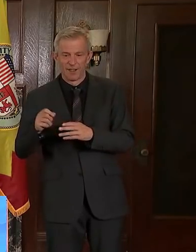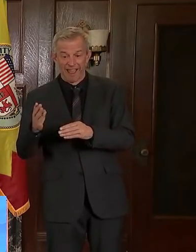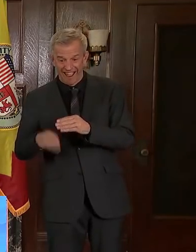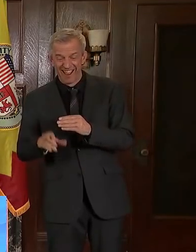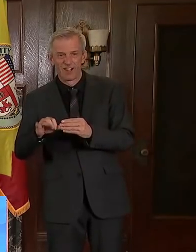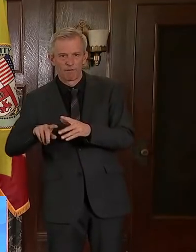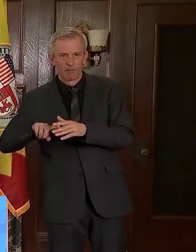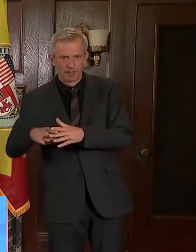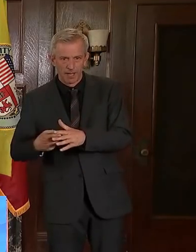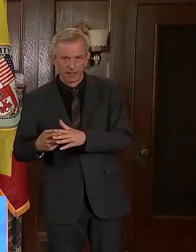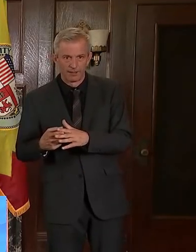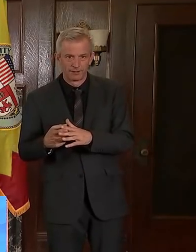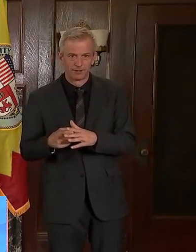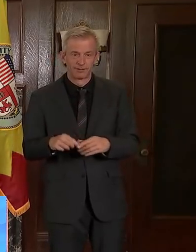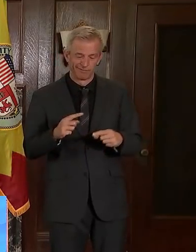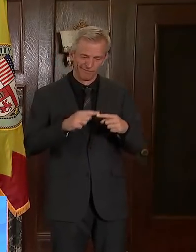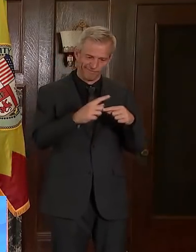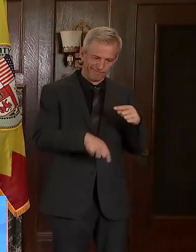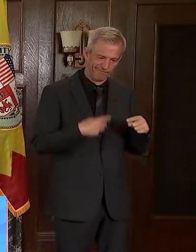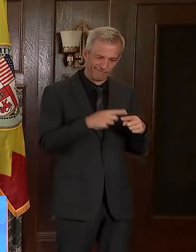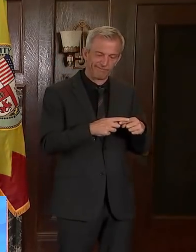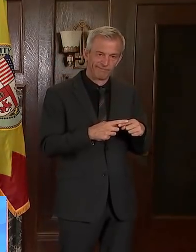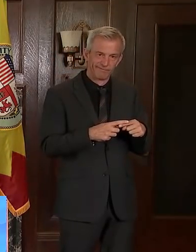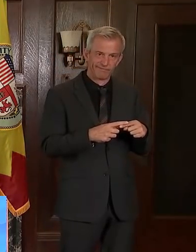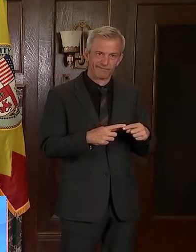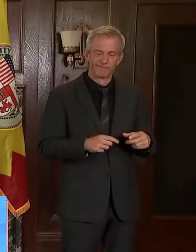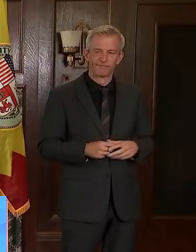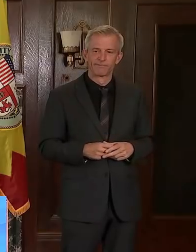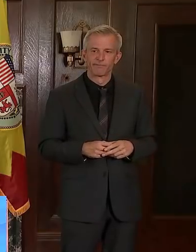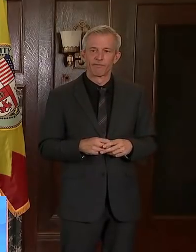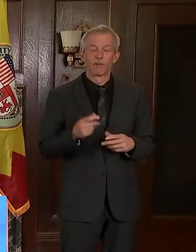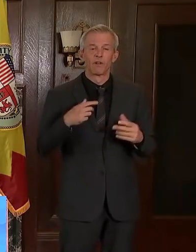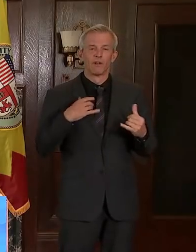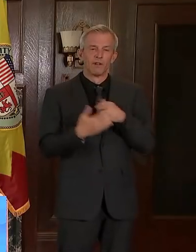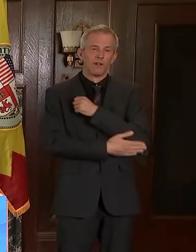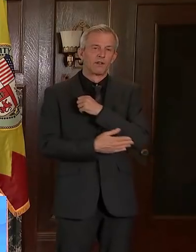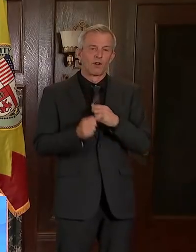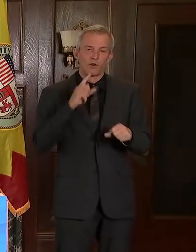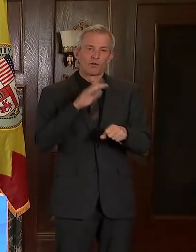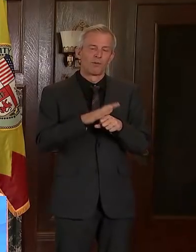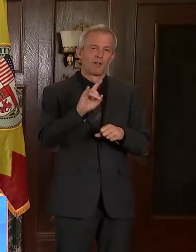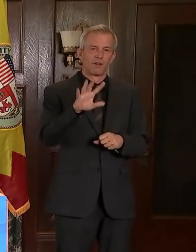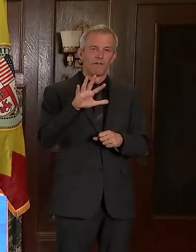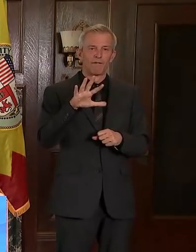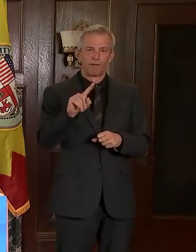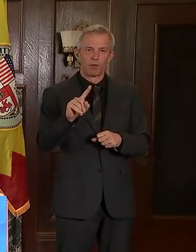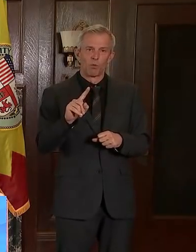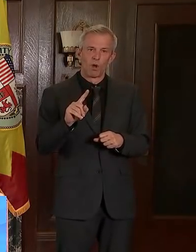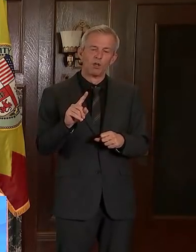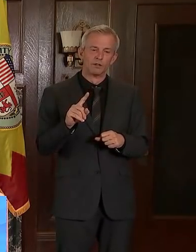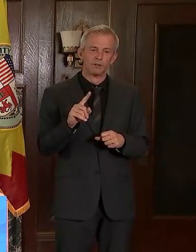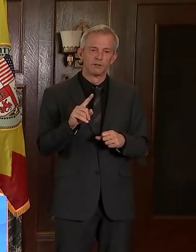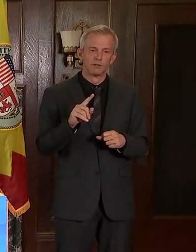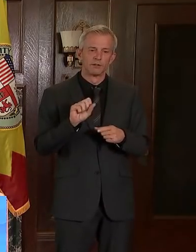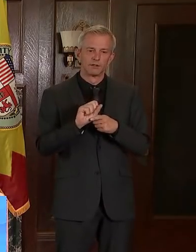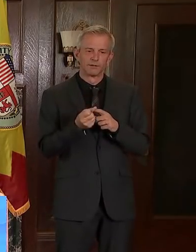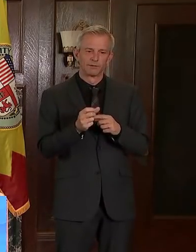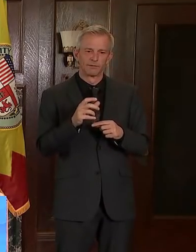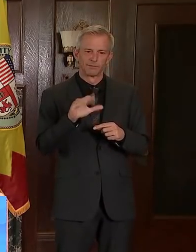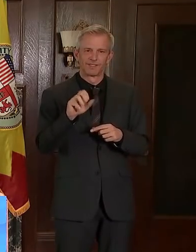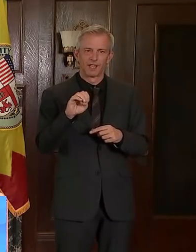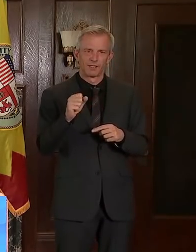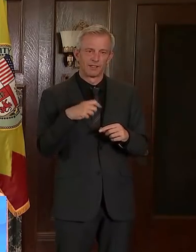reported 851 new confirmed positive COVID-19 cases in the county, bringing our total to